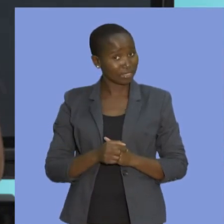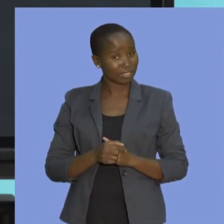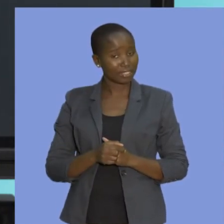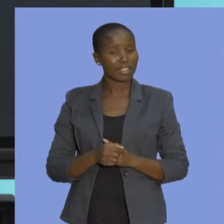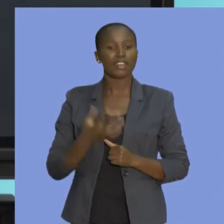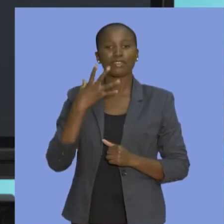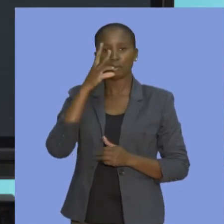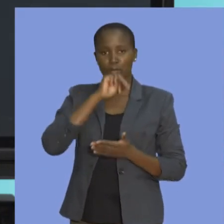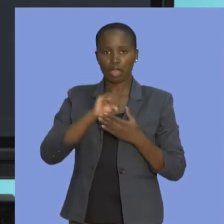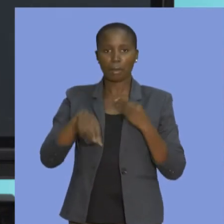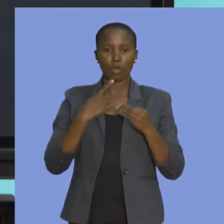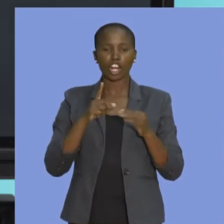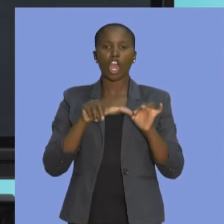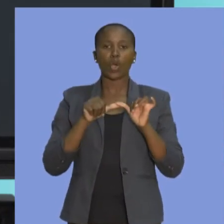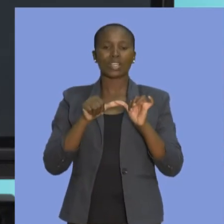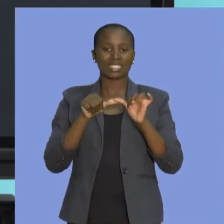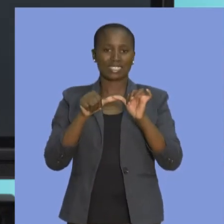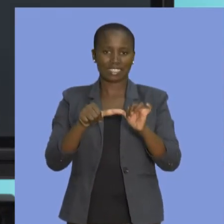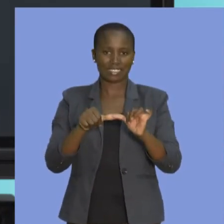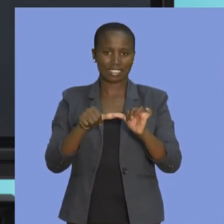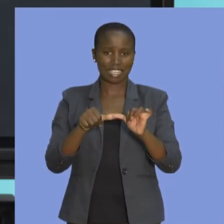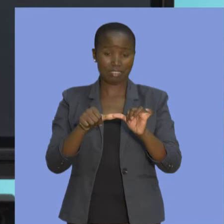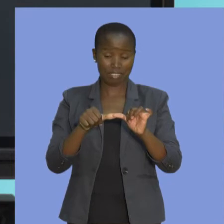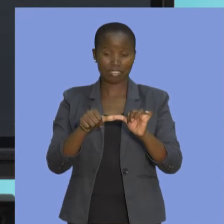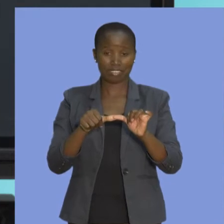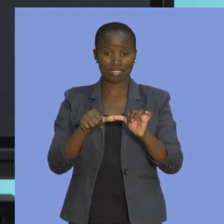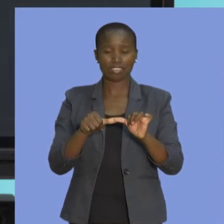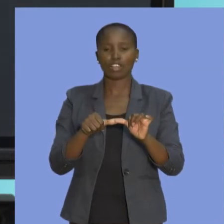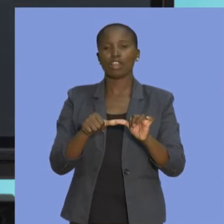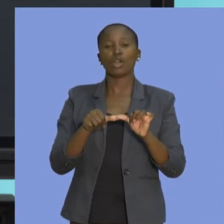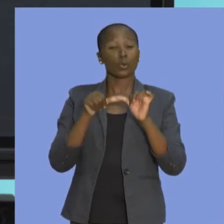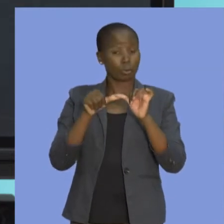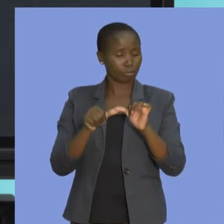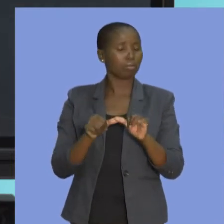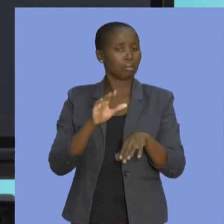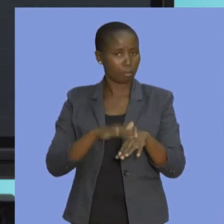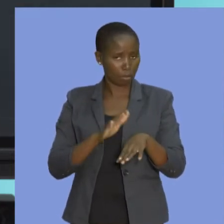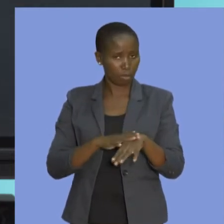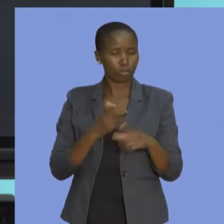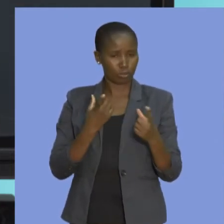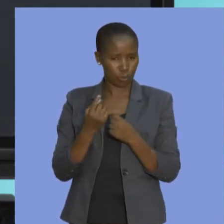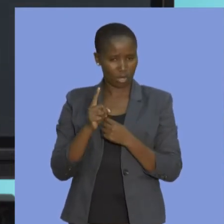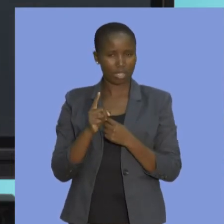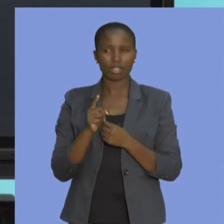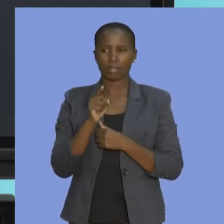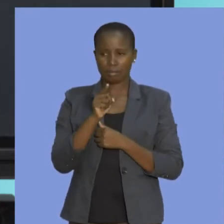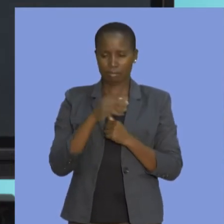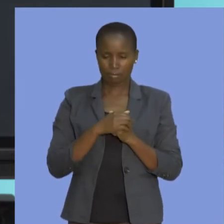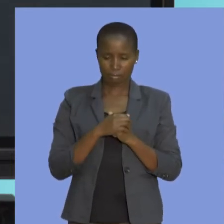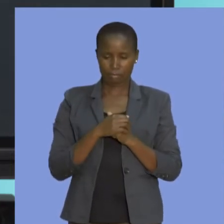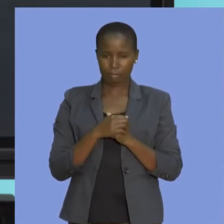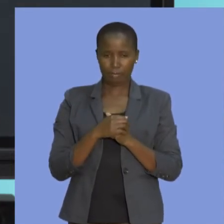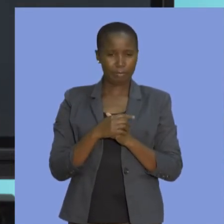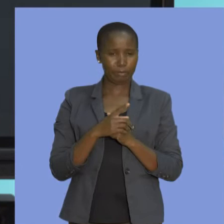about consistency, and I'll speak consistency continuously to you, that you don't